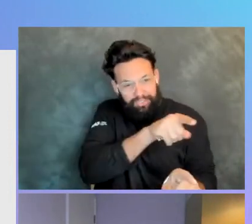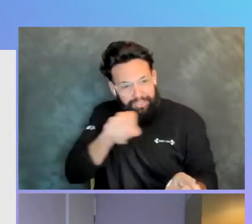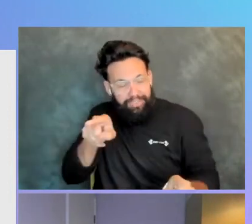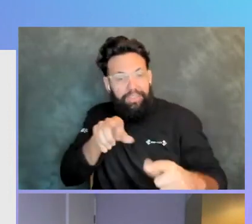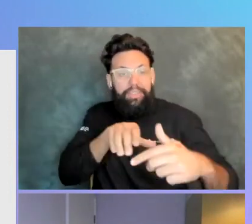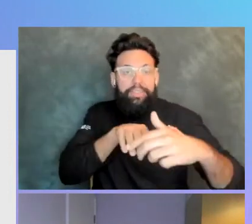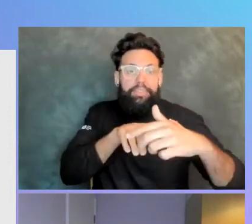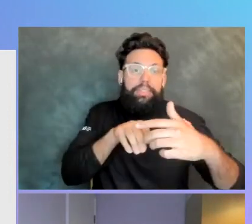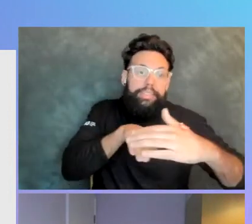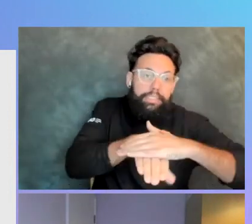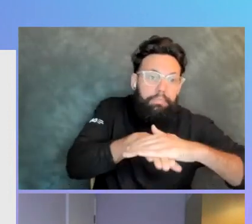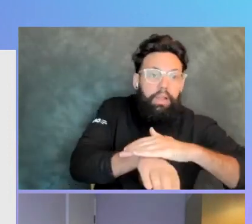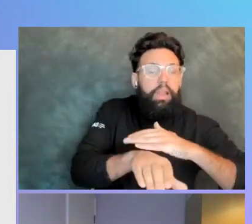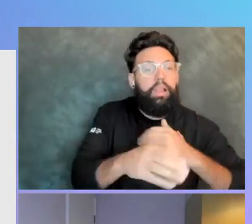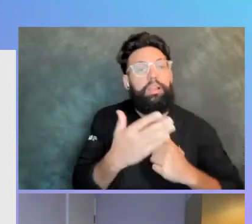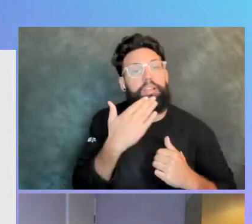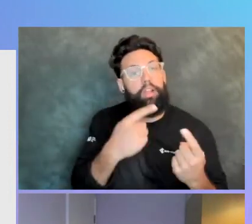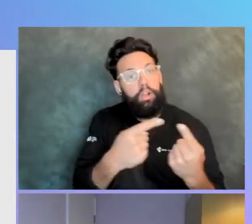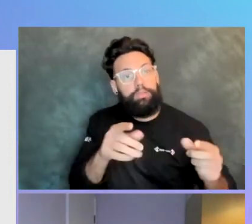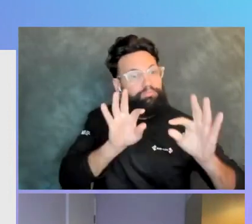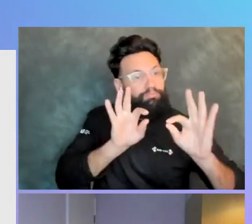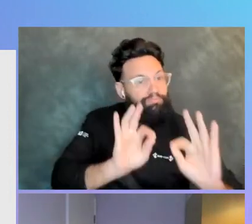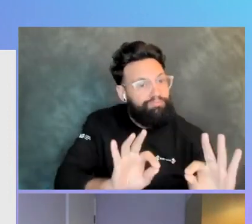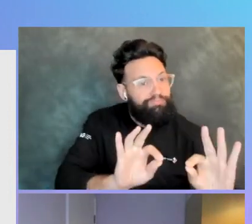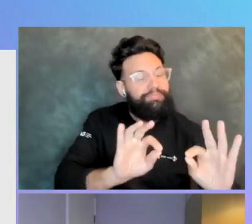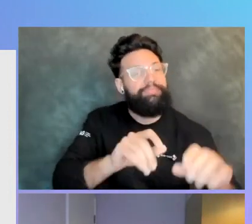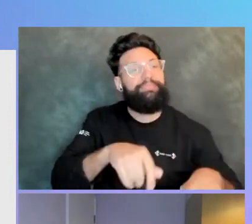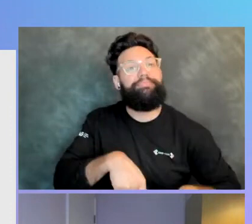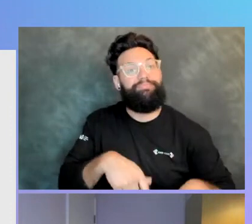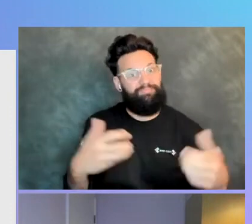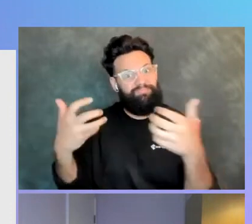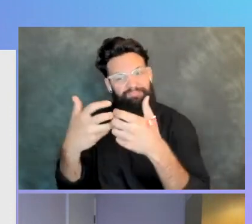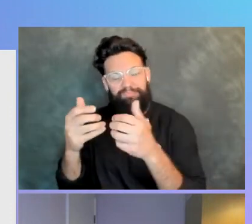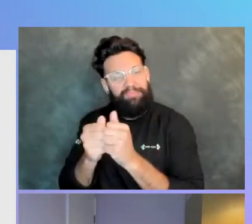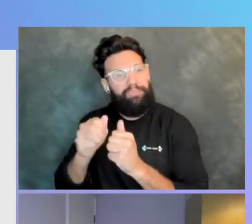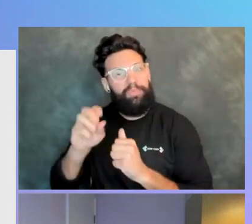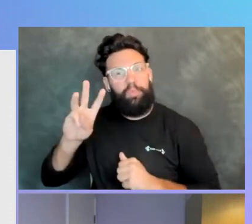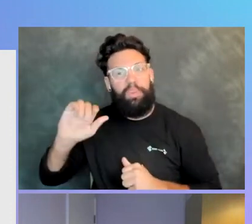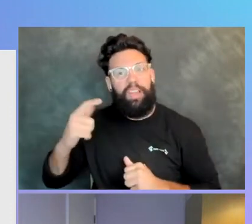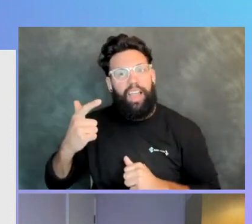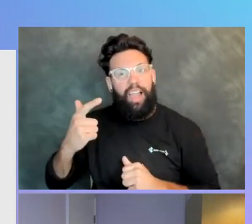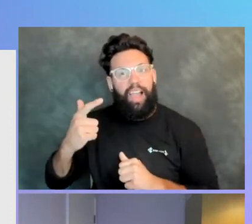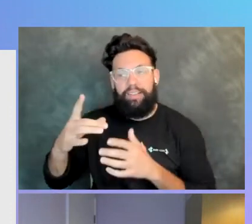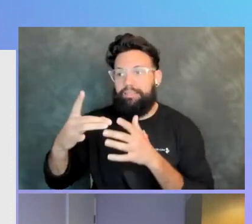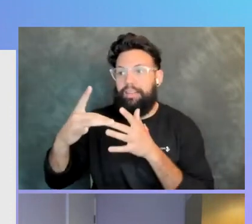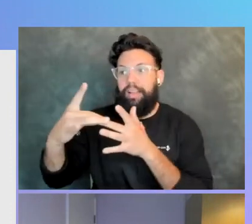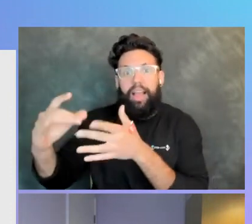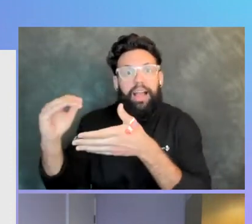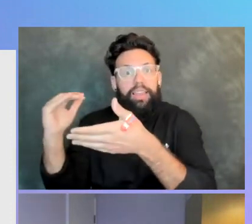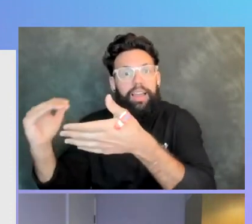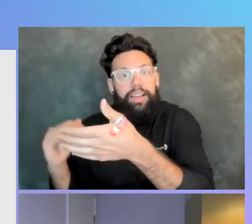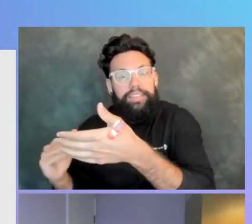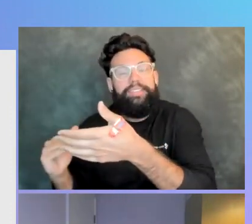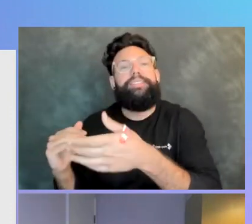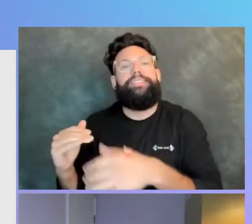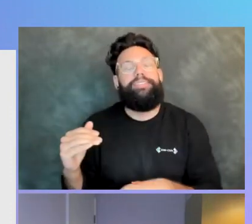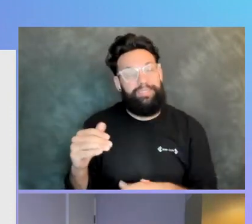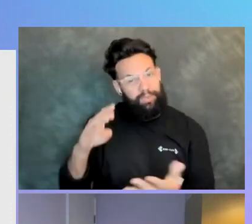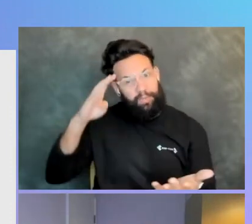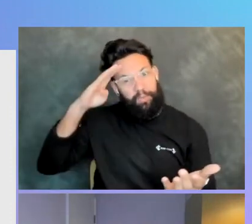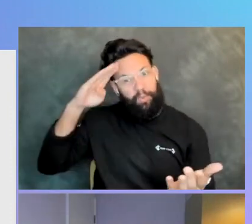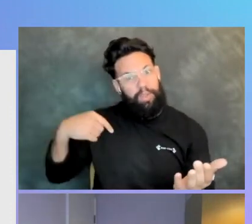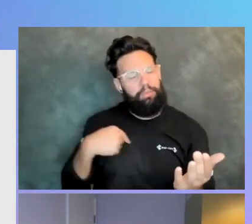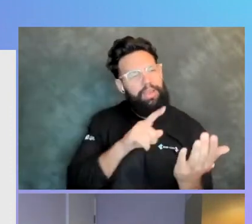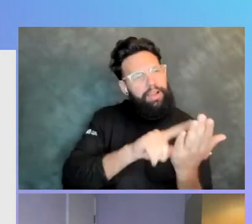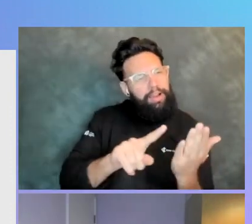how intuitive they were to use, checking against those WCAG guidelines. We found that we did find some issues, and we fed those back